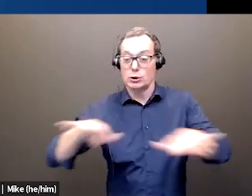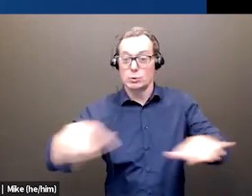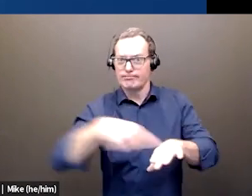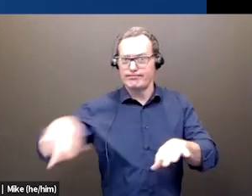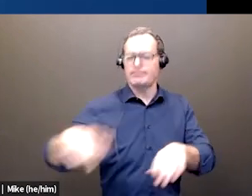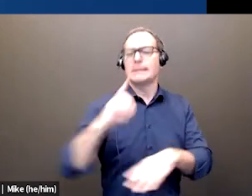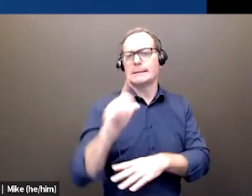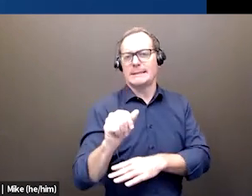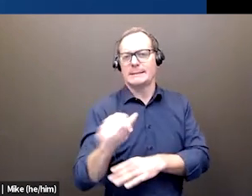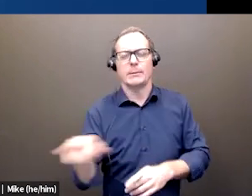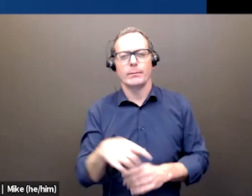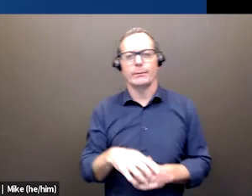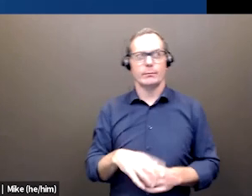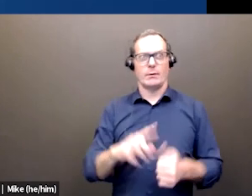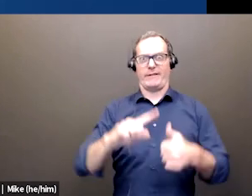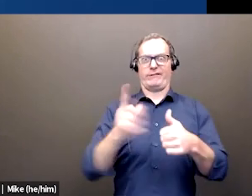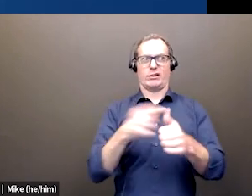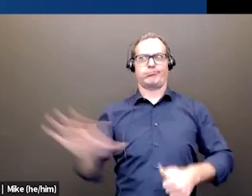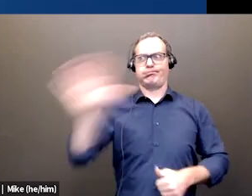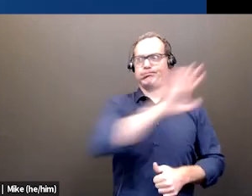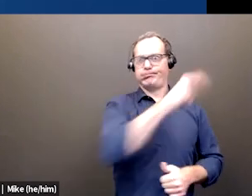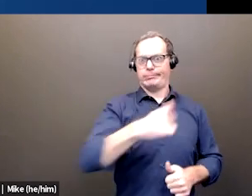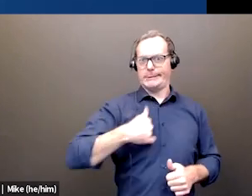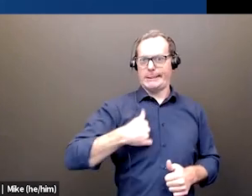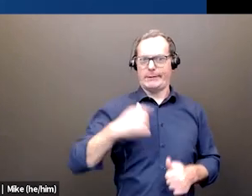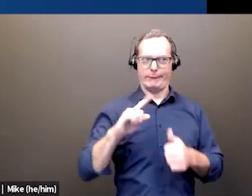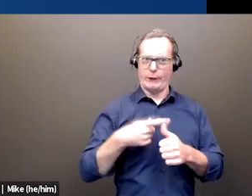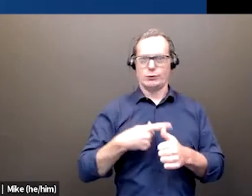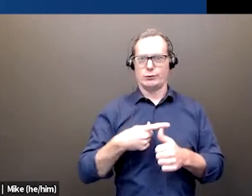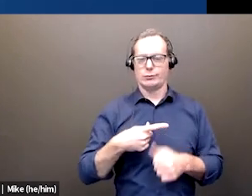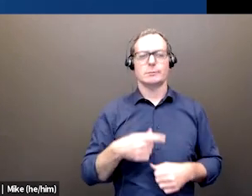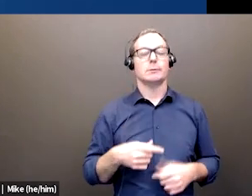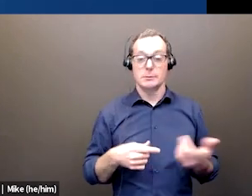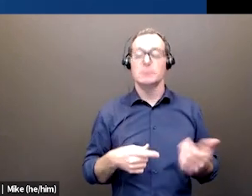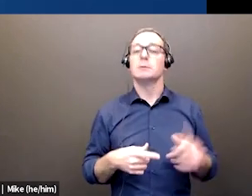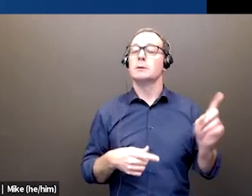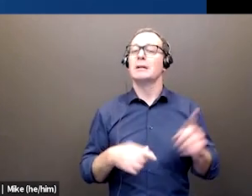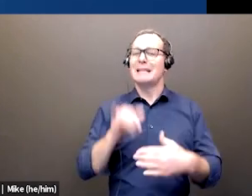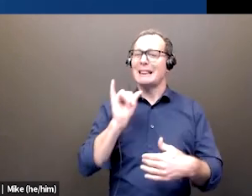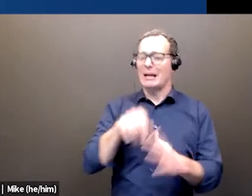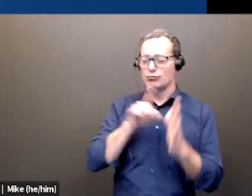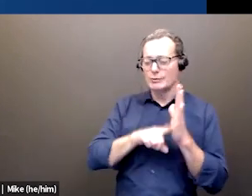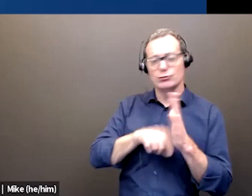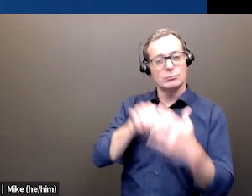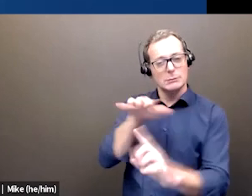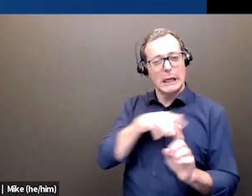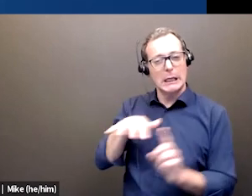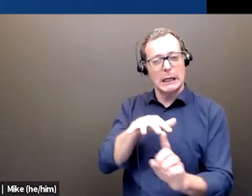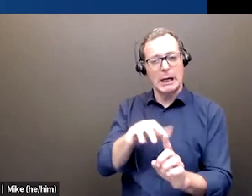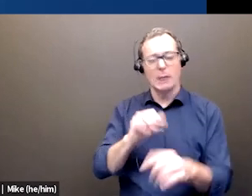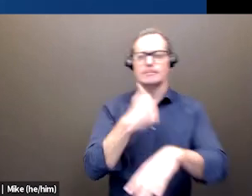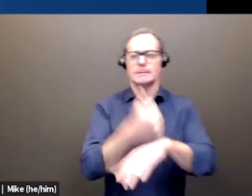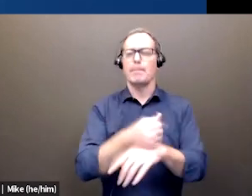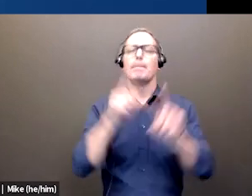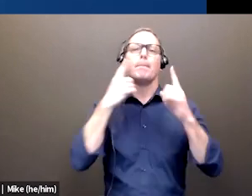Canada. The study recommended CUPW to set up a pilot program for CUPW